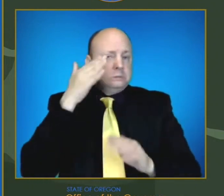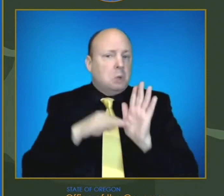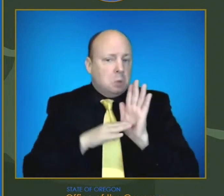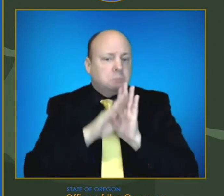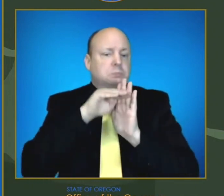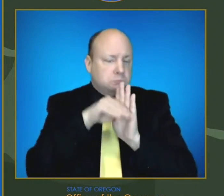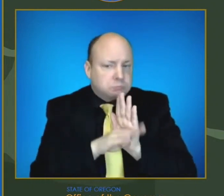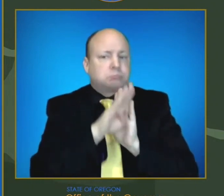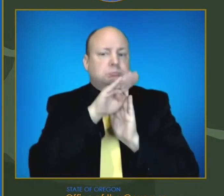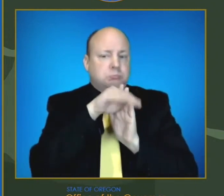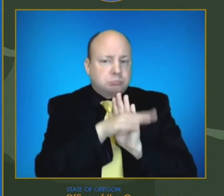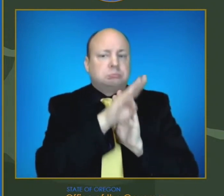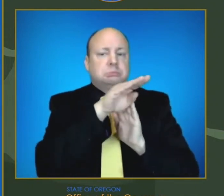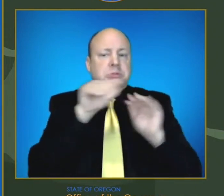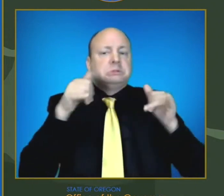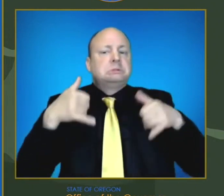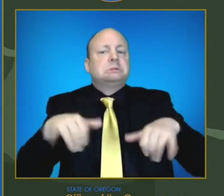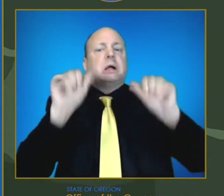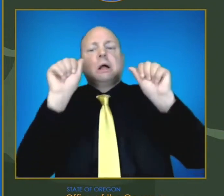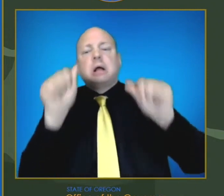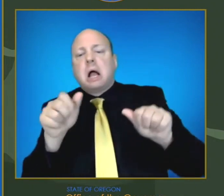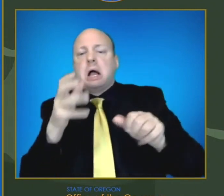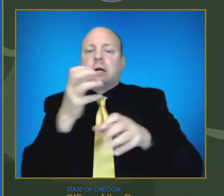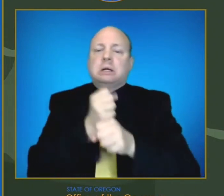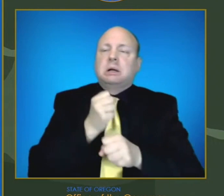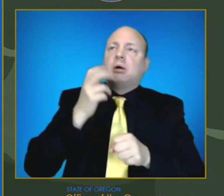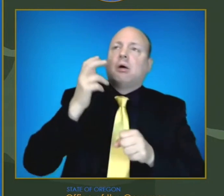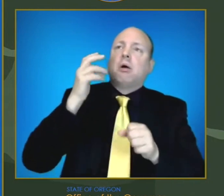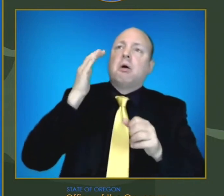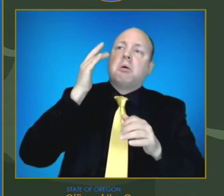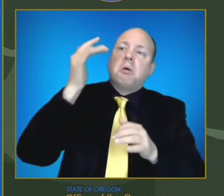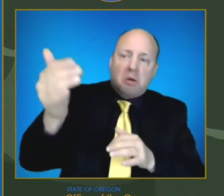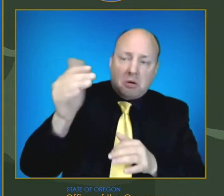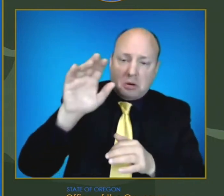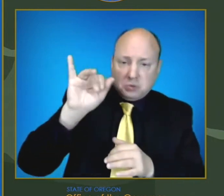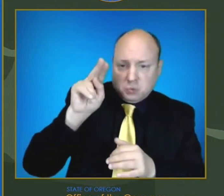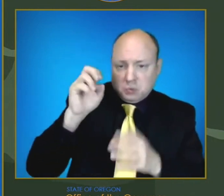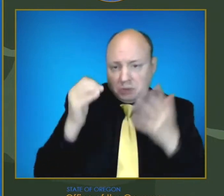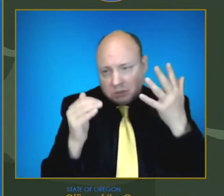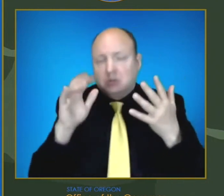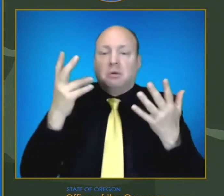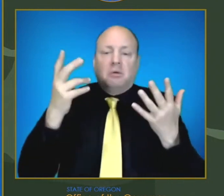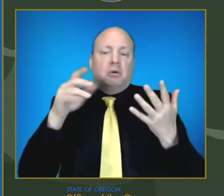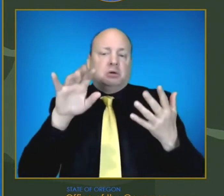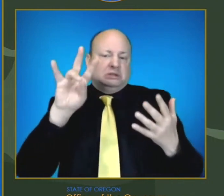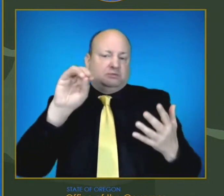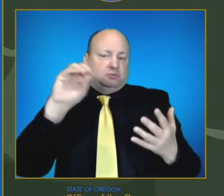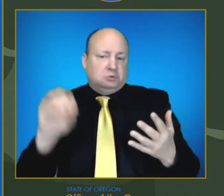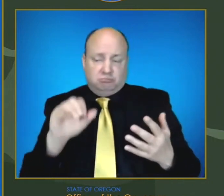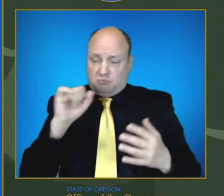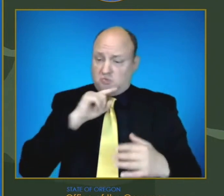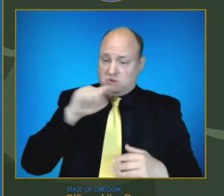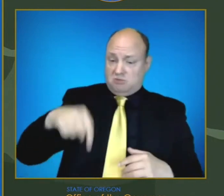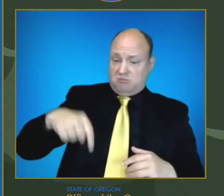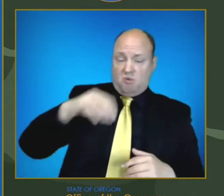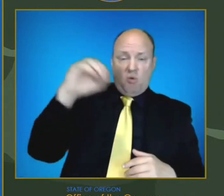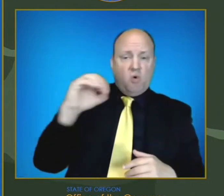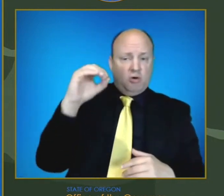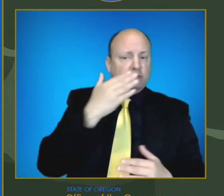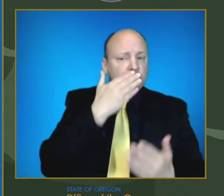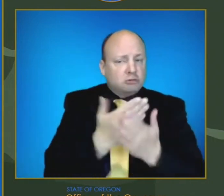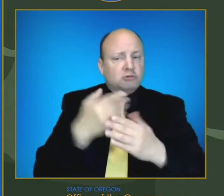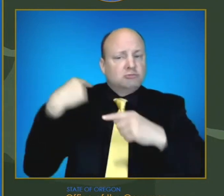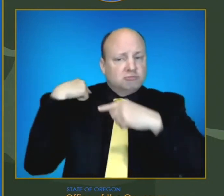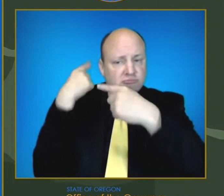50%. Under all our current scenarios, Oregon is on pace to vaccinate 70% of adults before June 27th, at the